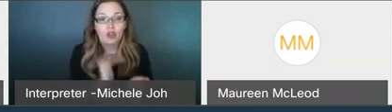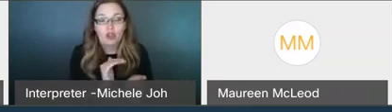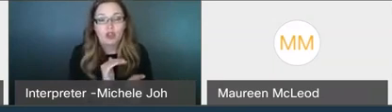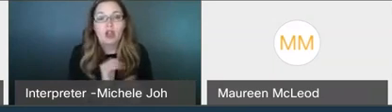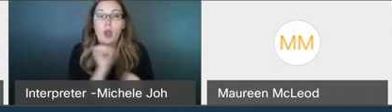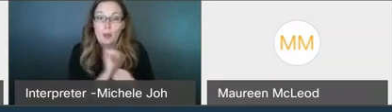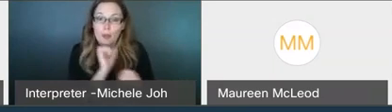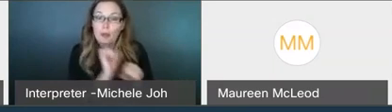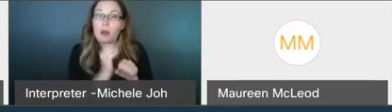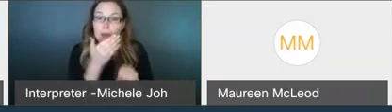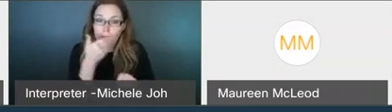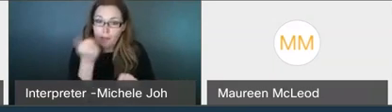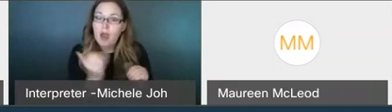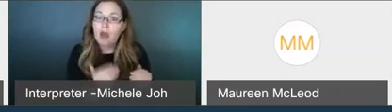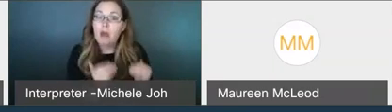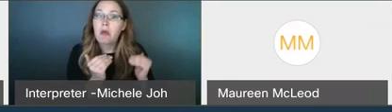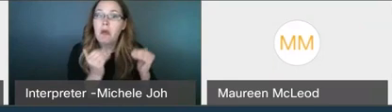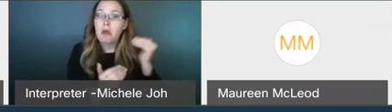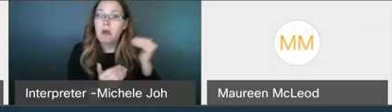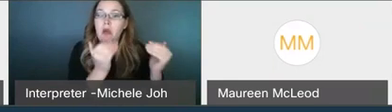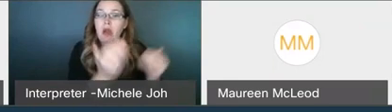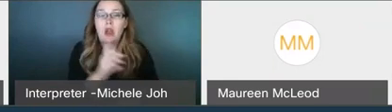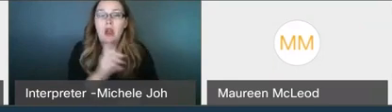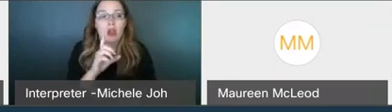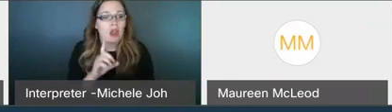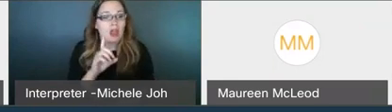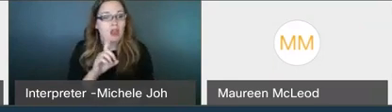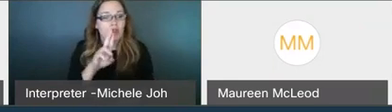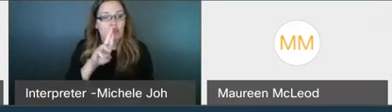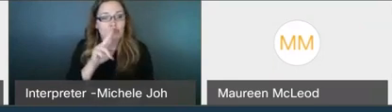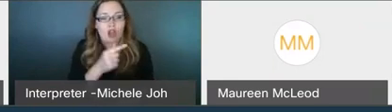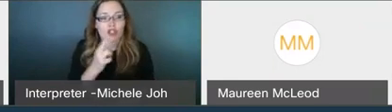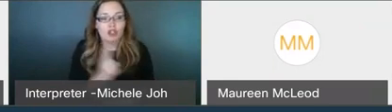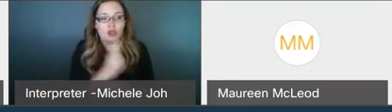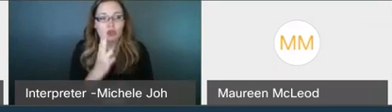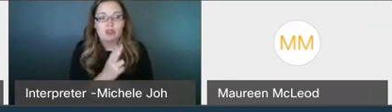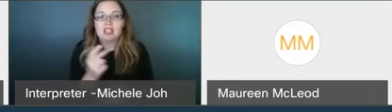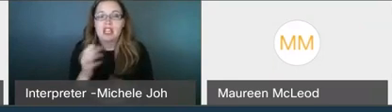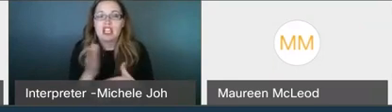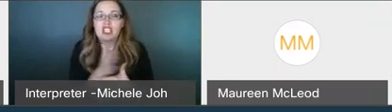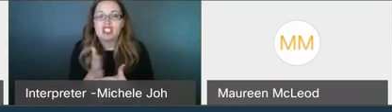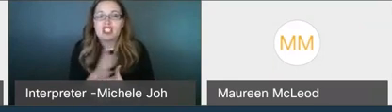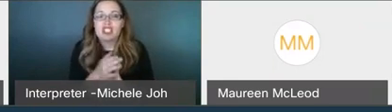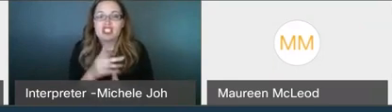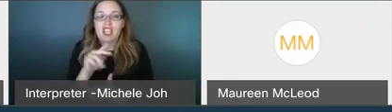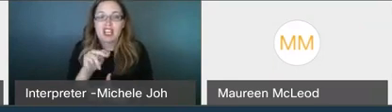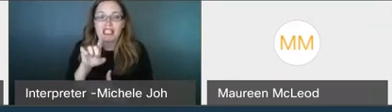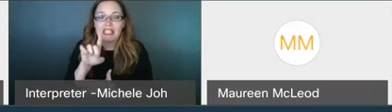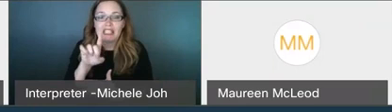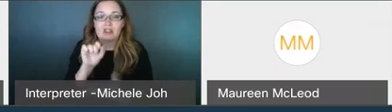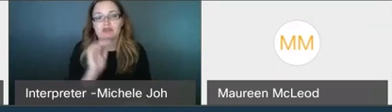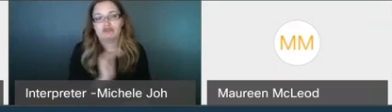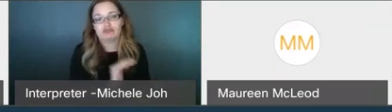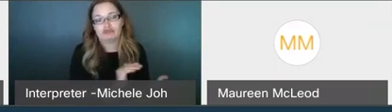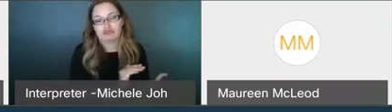employment, and there's a decrease in injection, drug use, and shared needles. Now, I want you to note that I am not saying that methadone